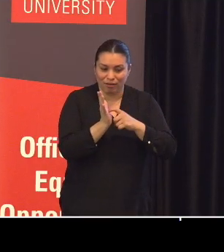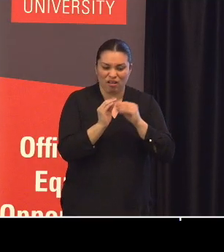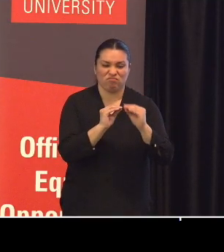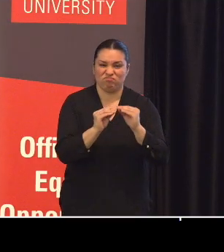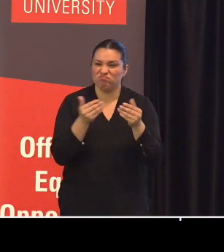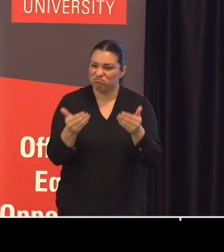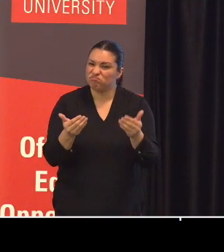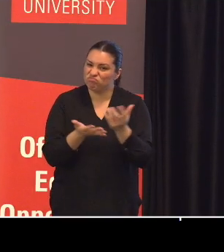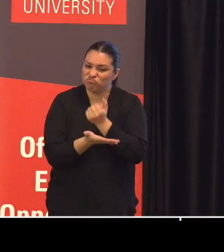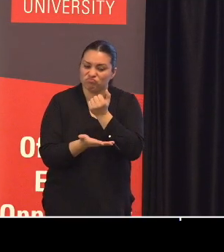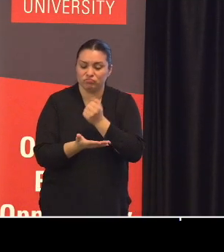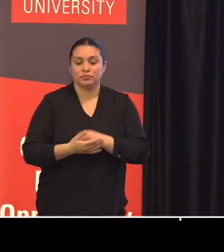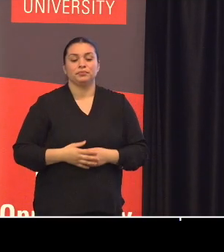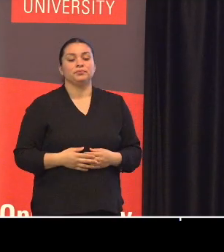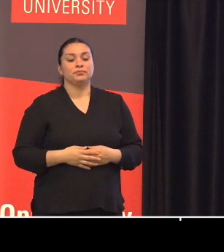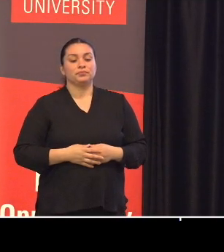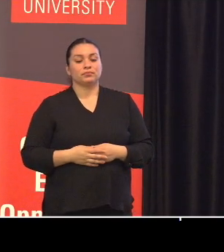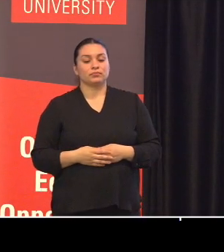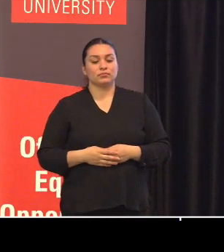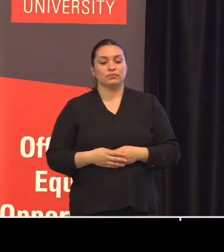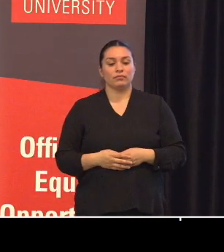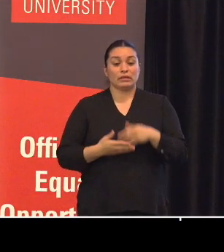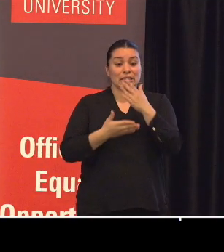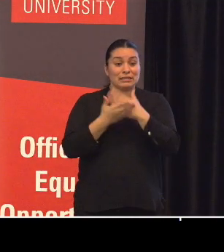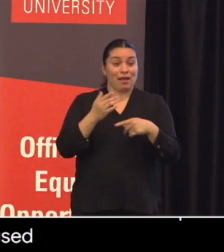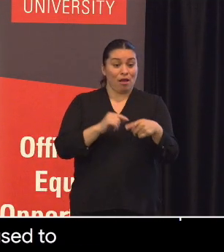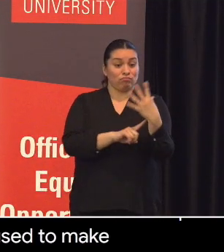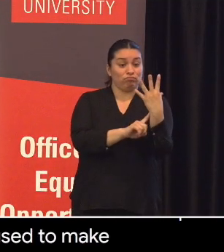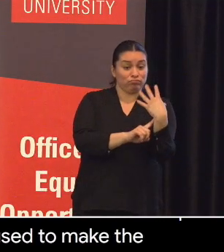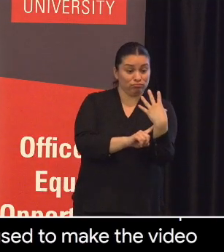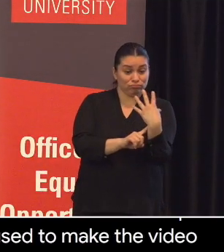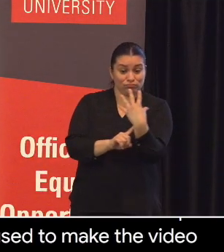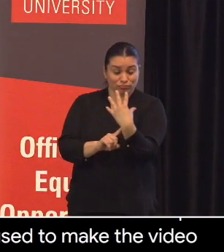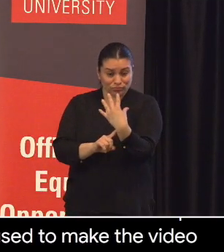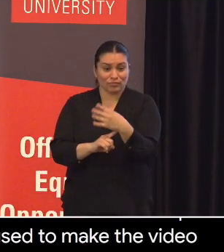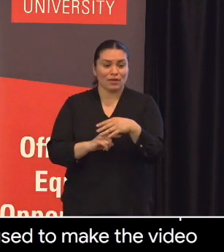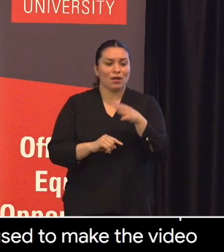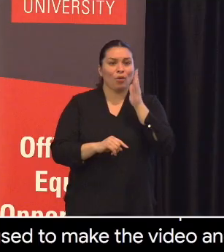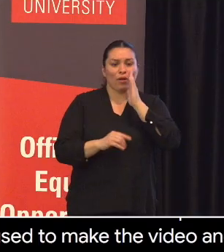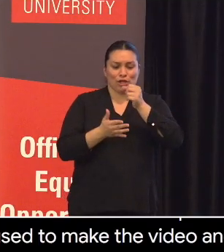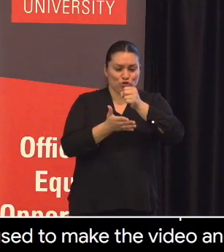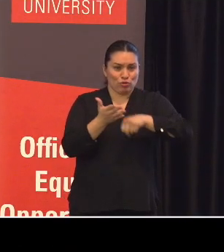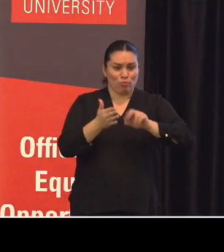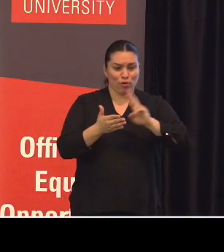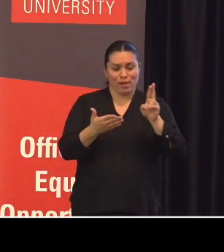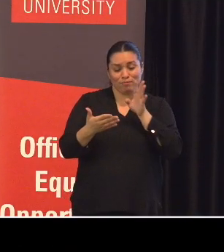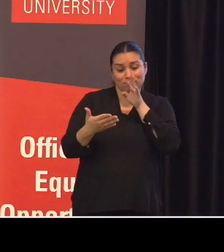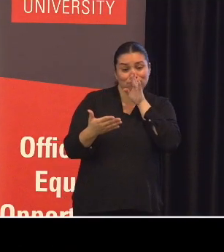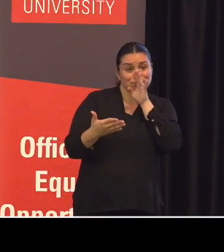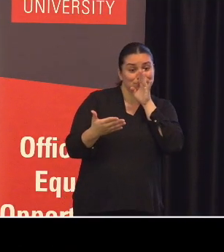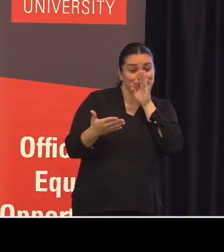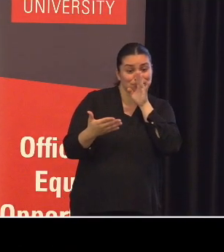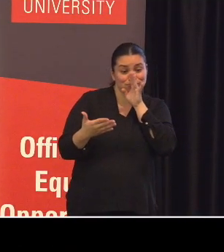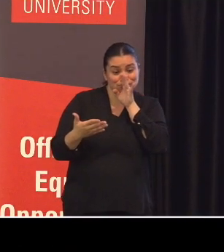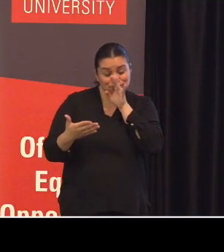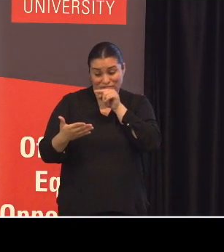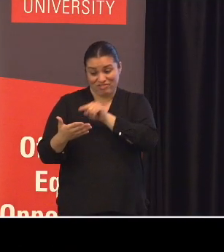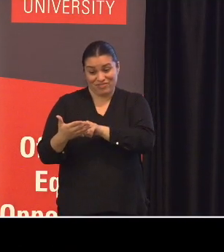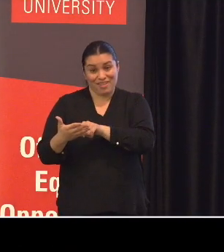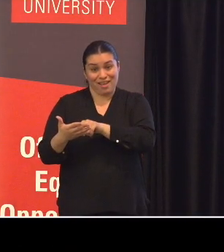that script into the same software you used to make the video, and it will just make it captions.